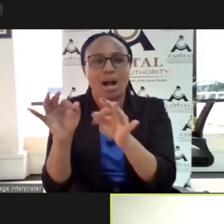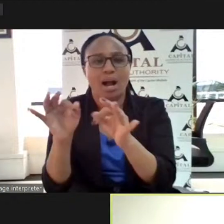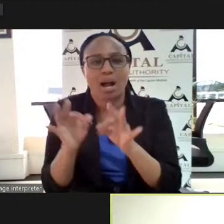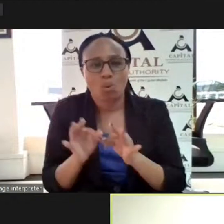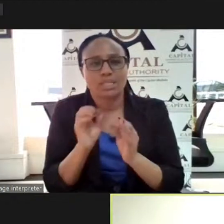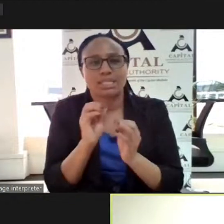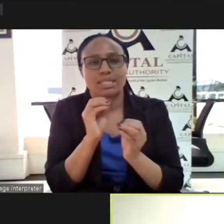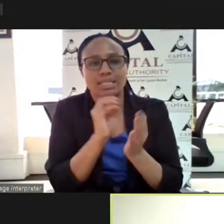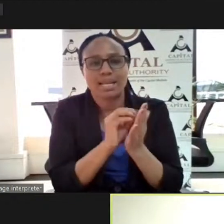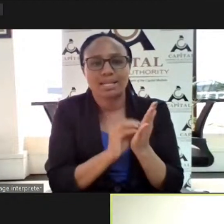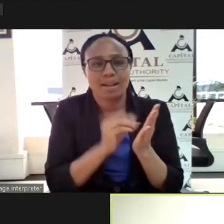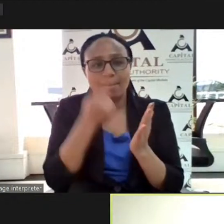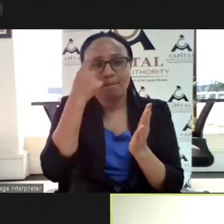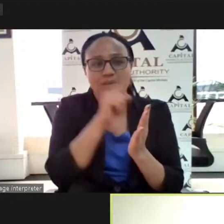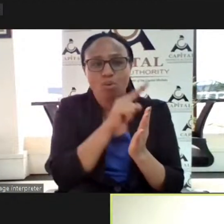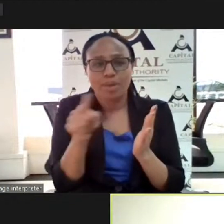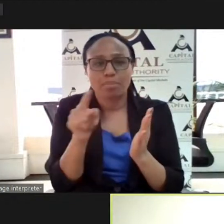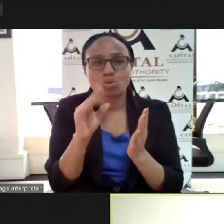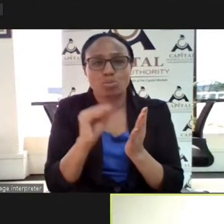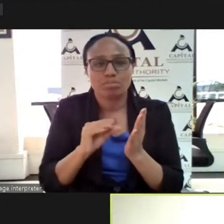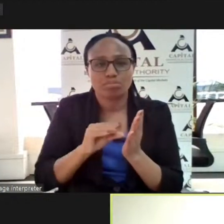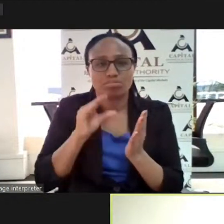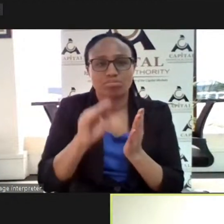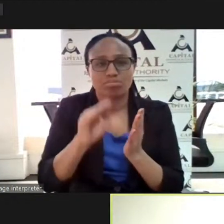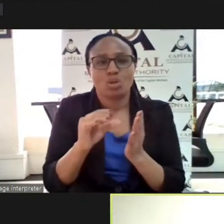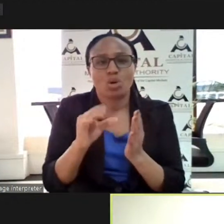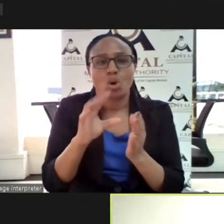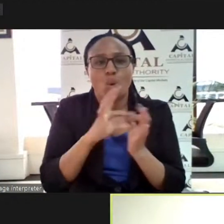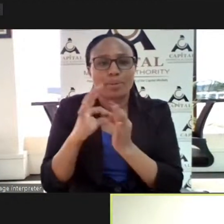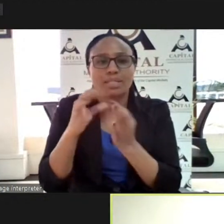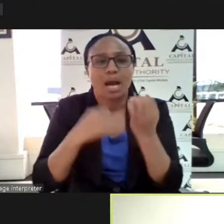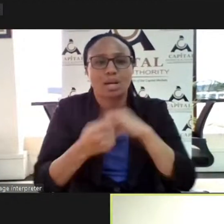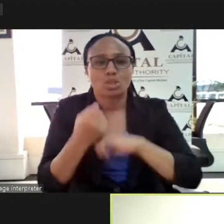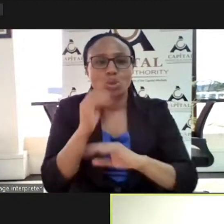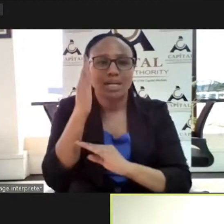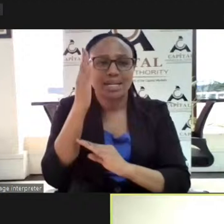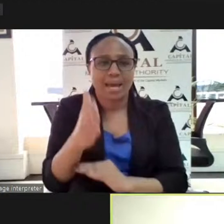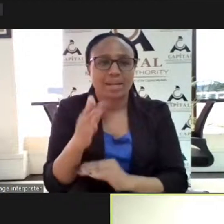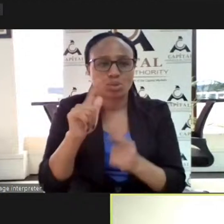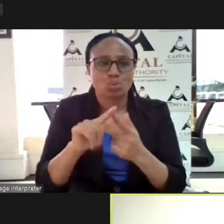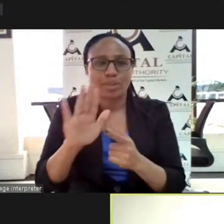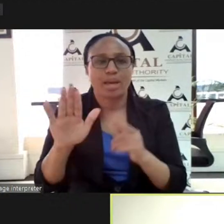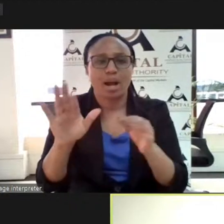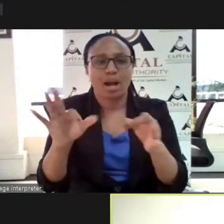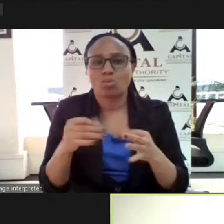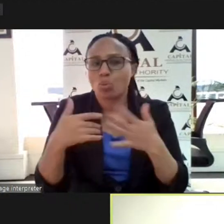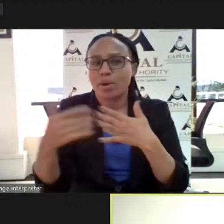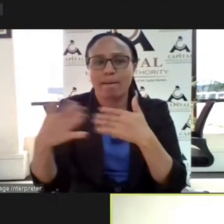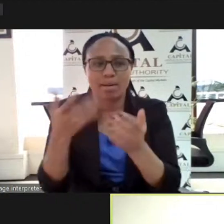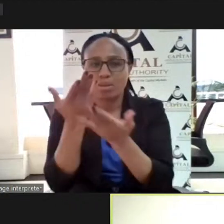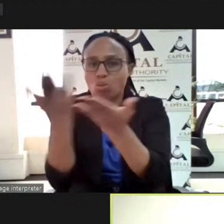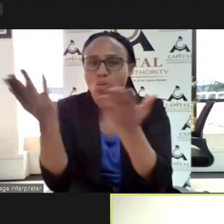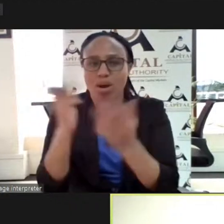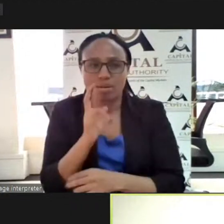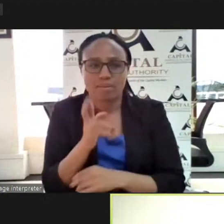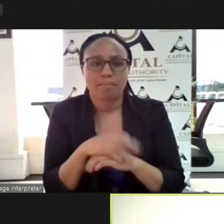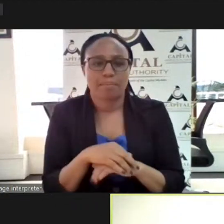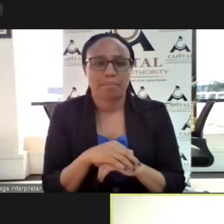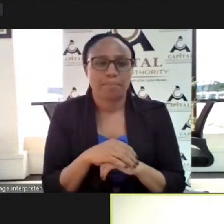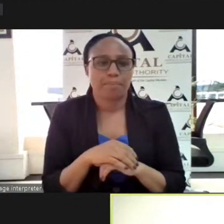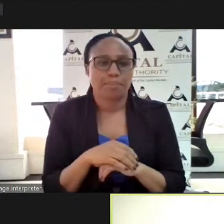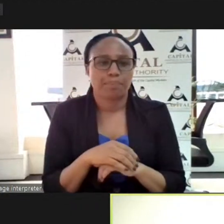to be credited with their corporate actions directly to their account wherever they are.